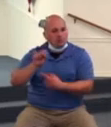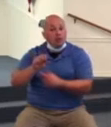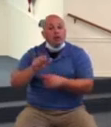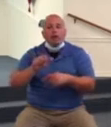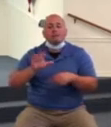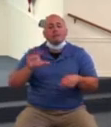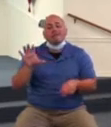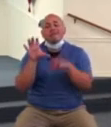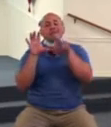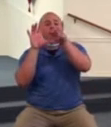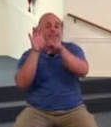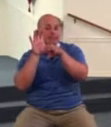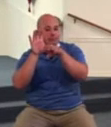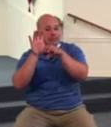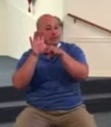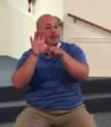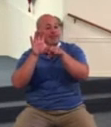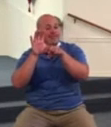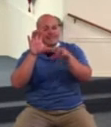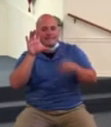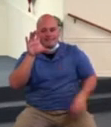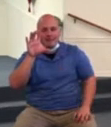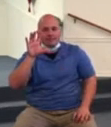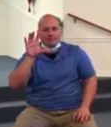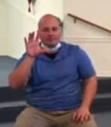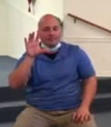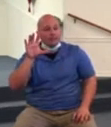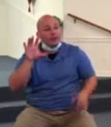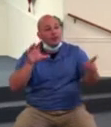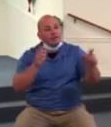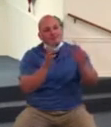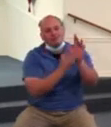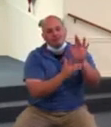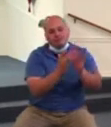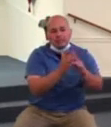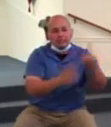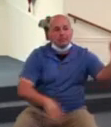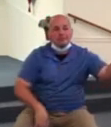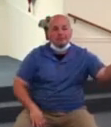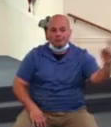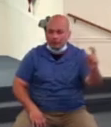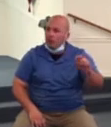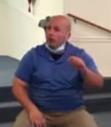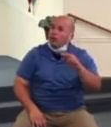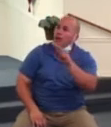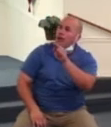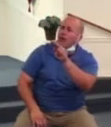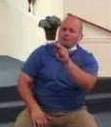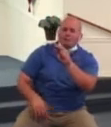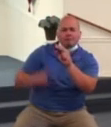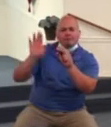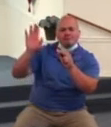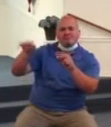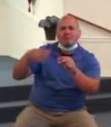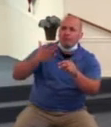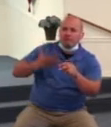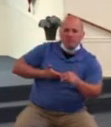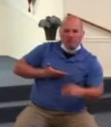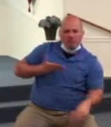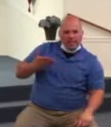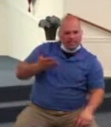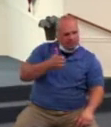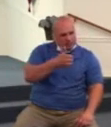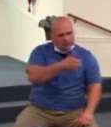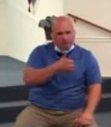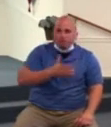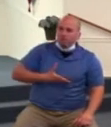as he passes by. And then Jesus invites himself over to Zacchaeus' house. And he probably spends